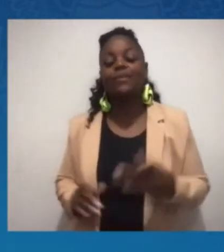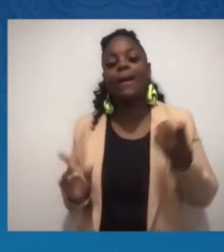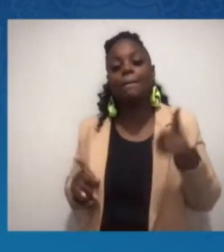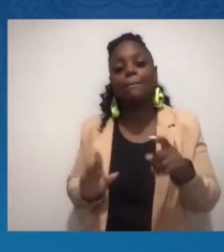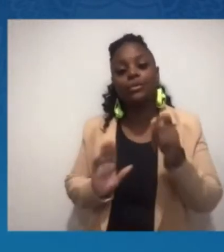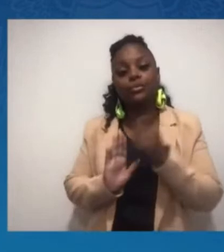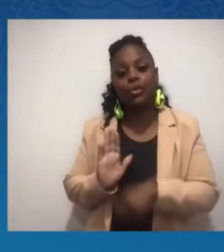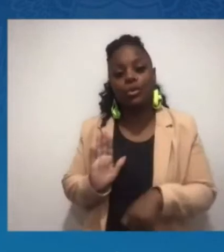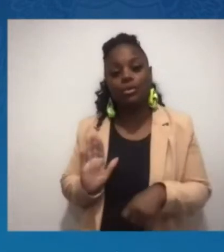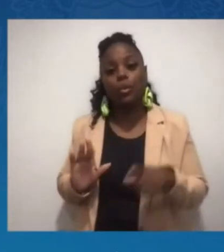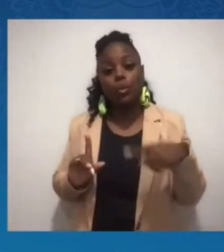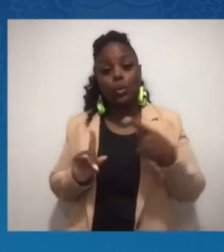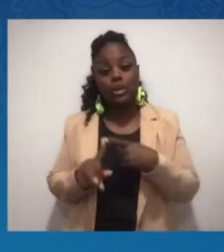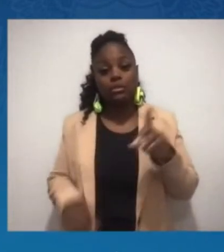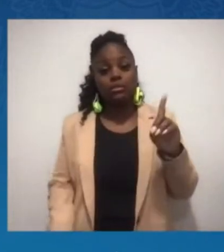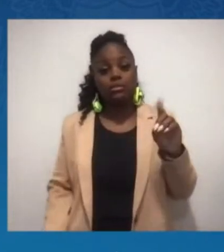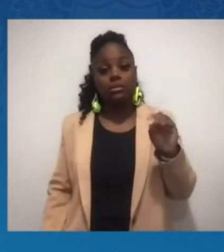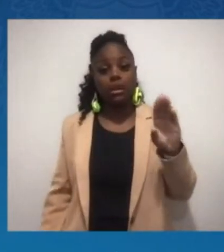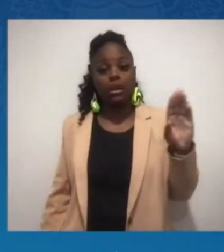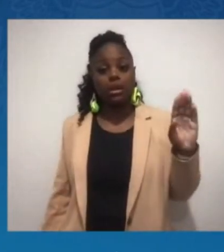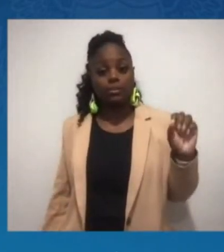down, Auntie,